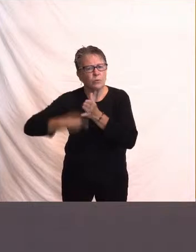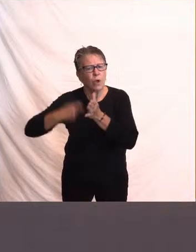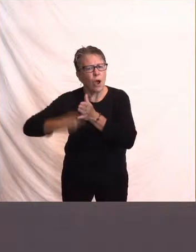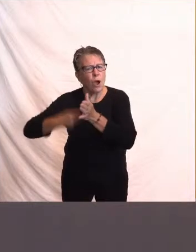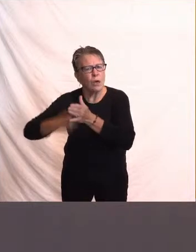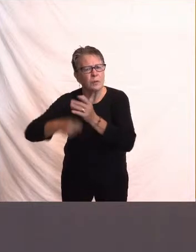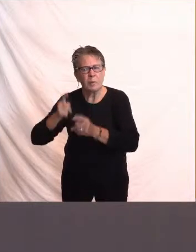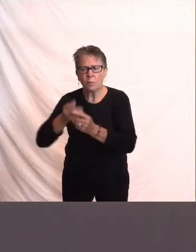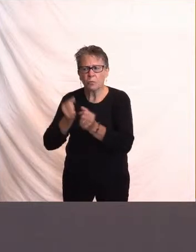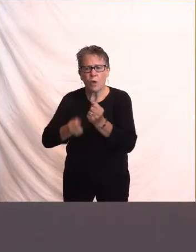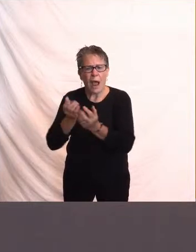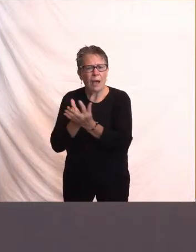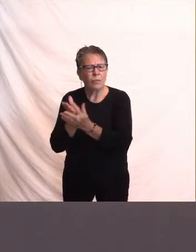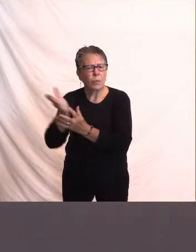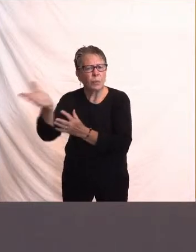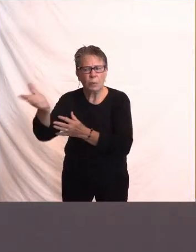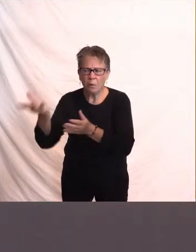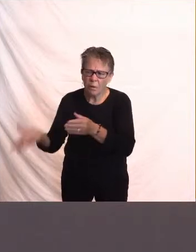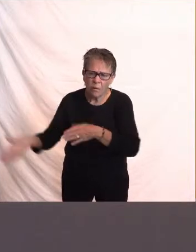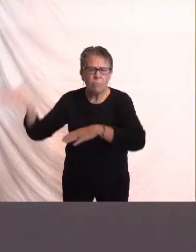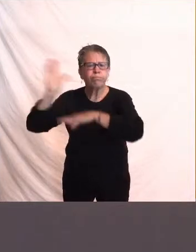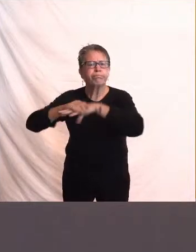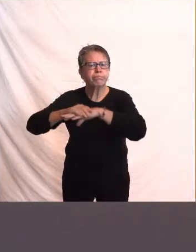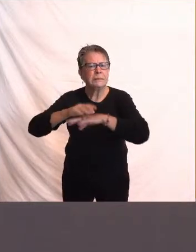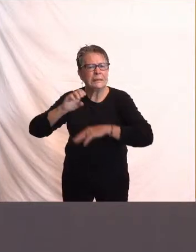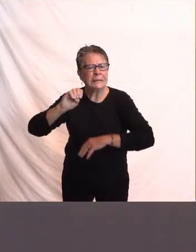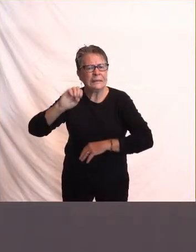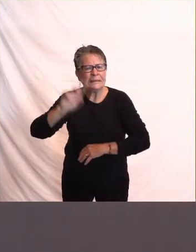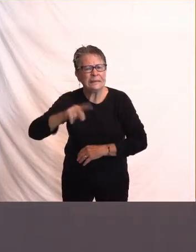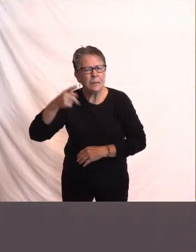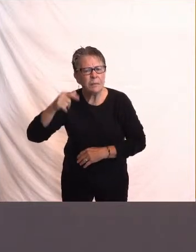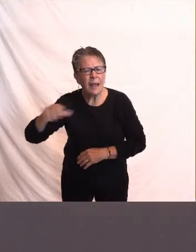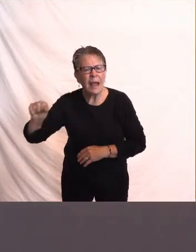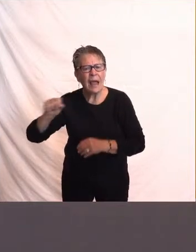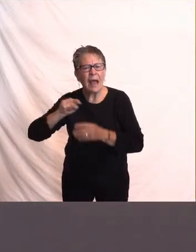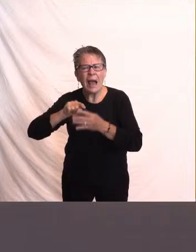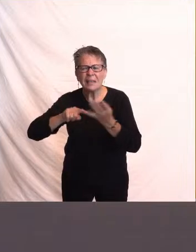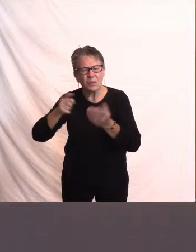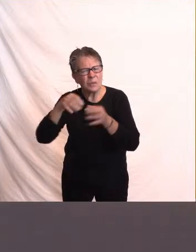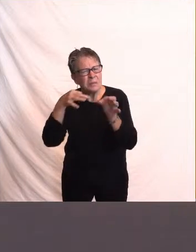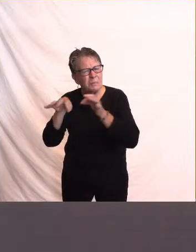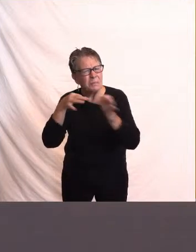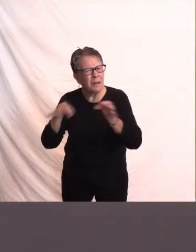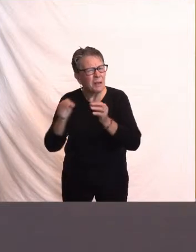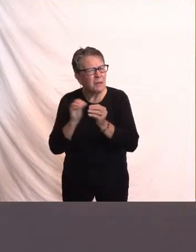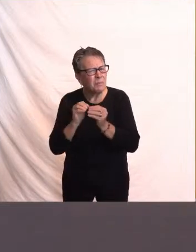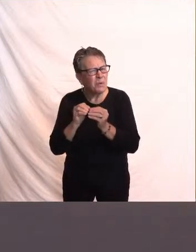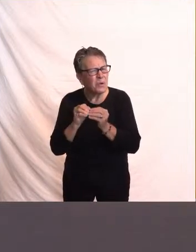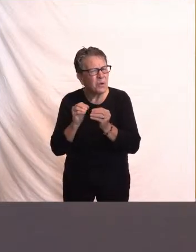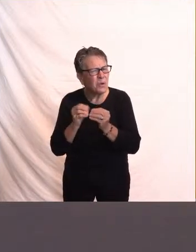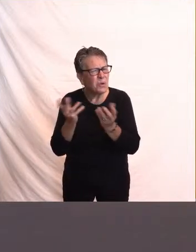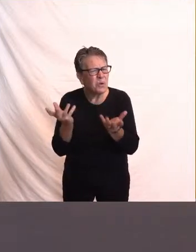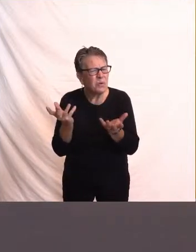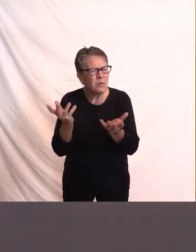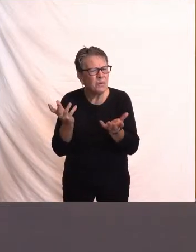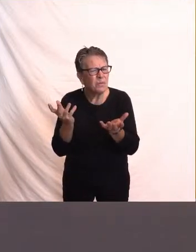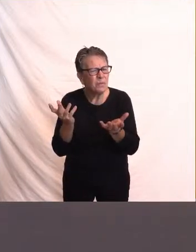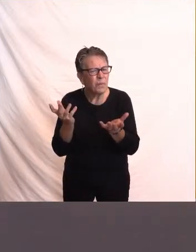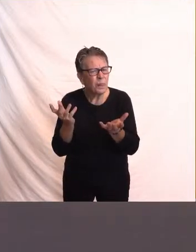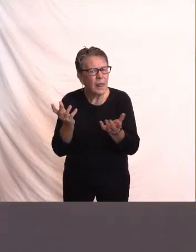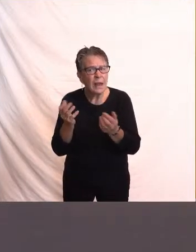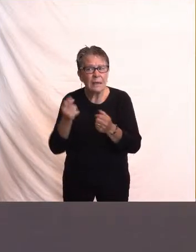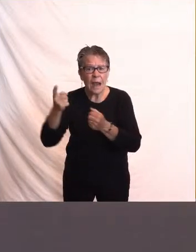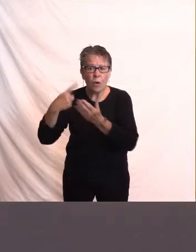the Port Authority. So can you please spell out what you could do if talks don't go well with those folks